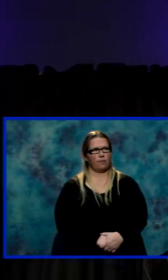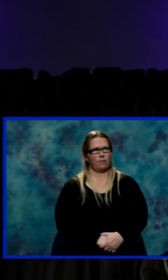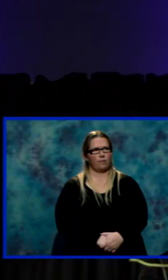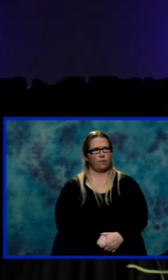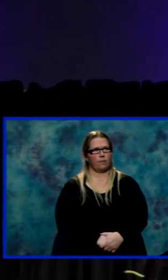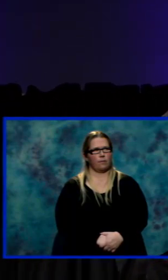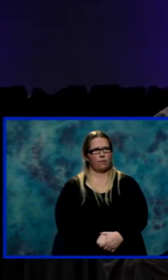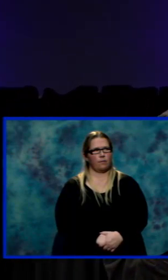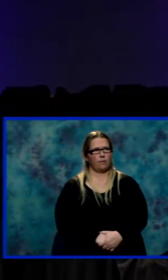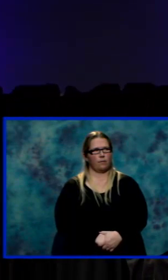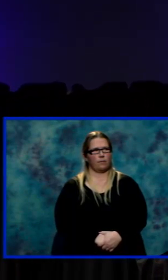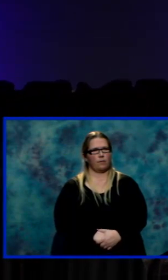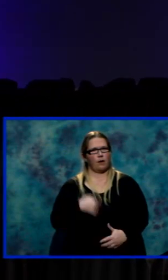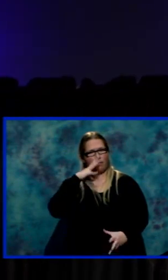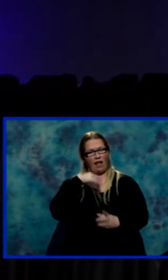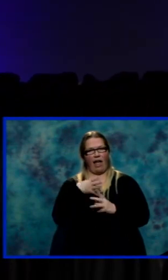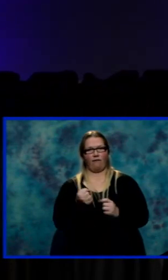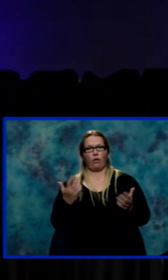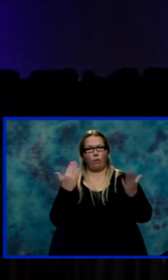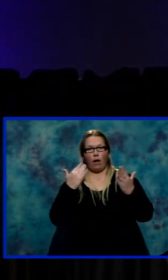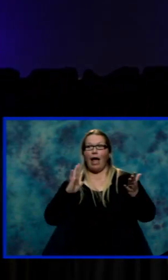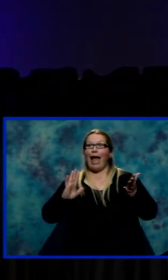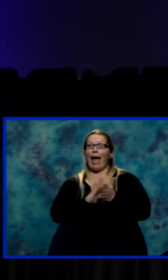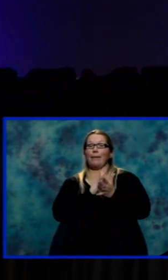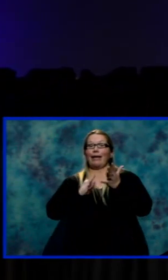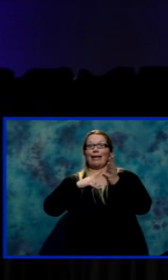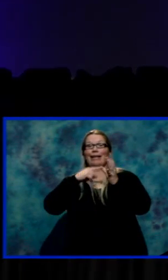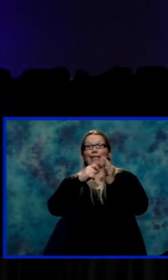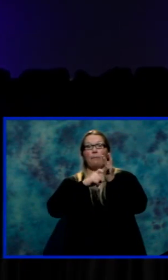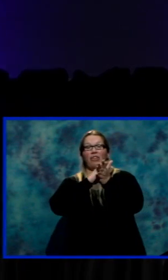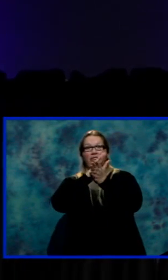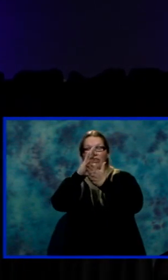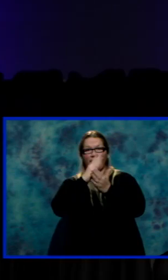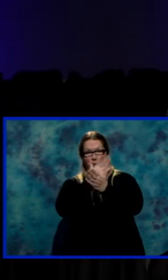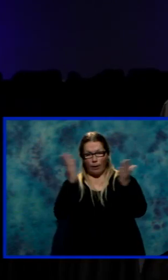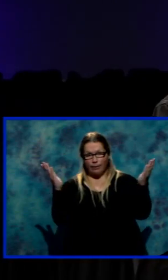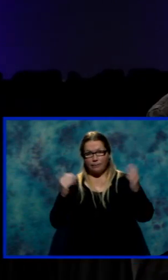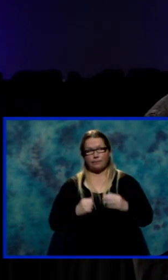I believe I've got the welcome. Happy Sabbath, everybody.